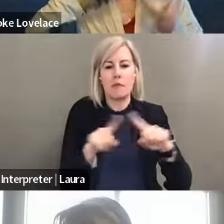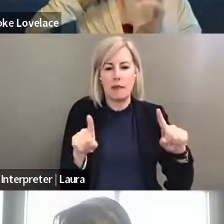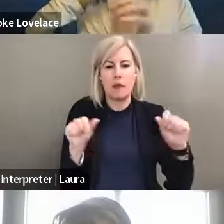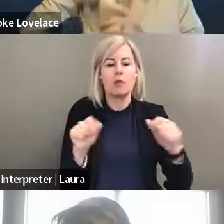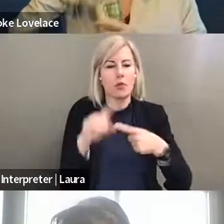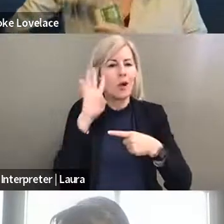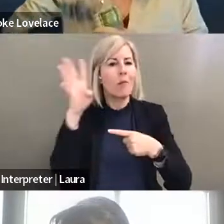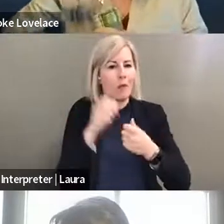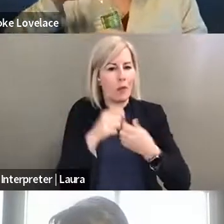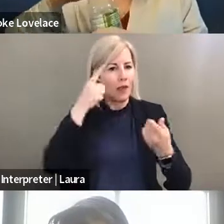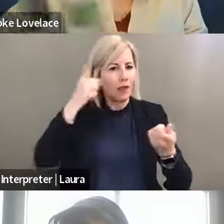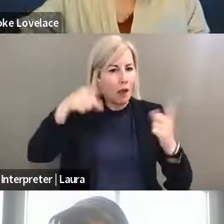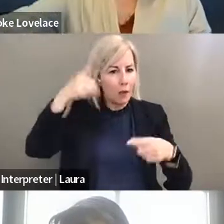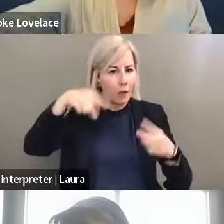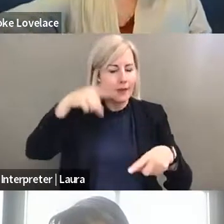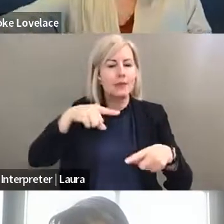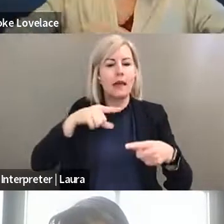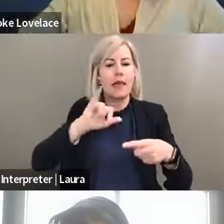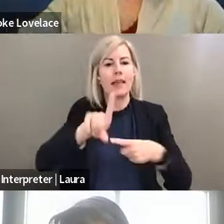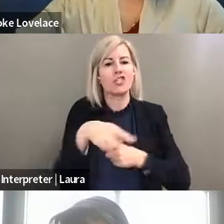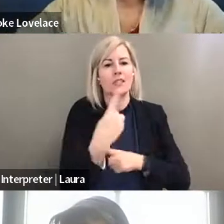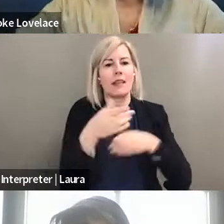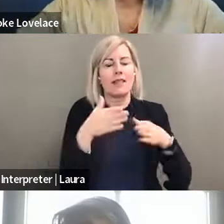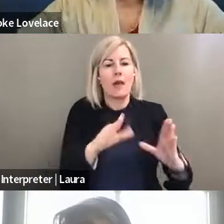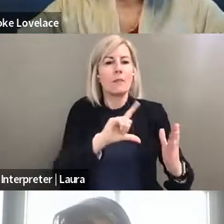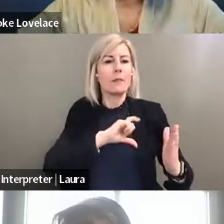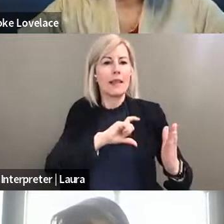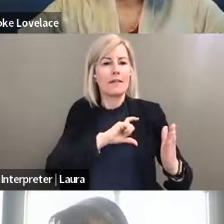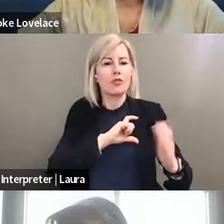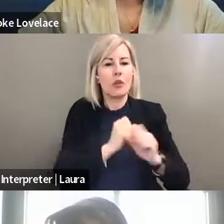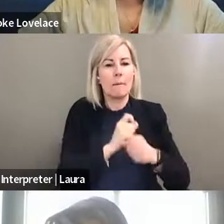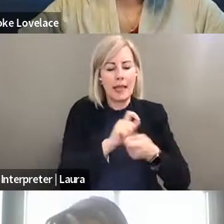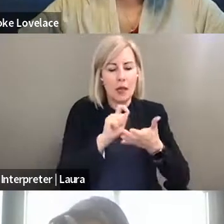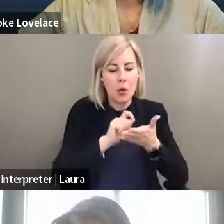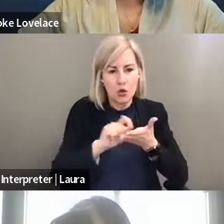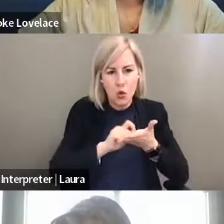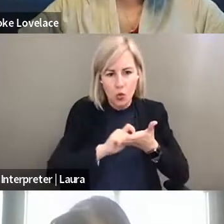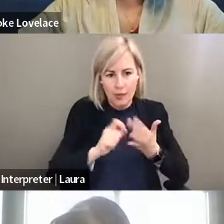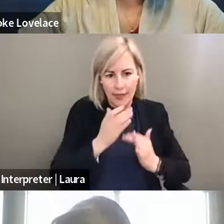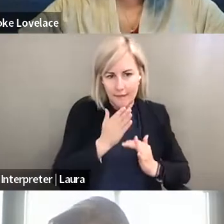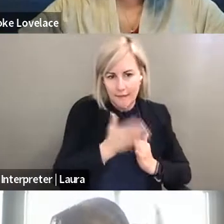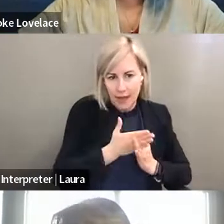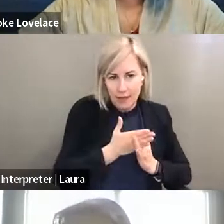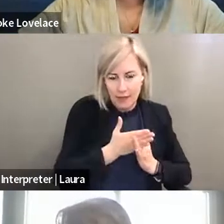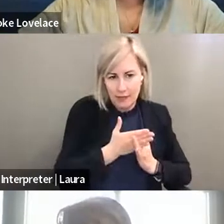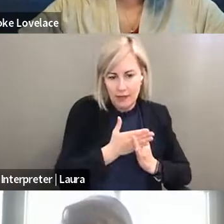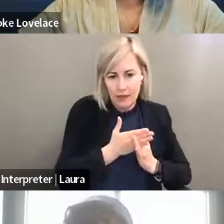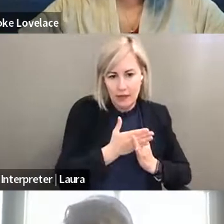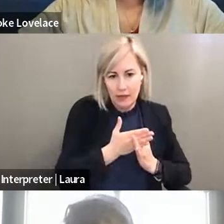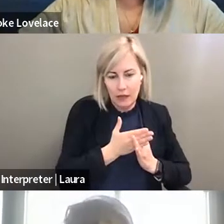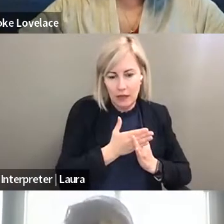come up with a compromise that just allows police officers to make some notes in their files about these